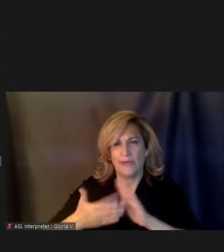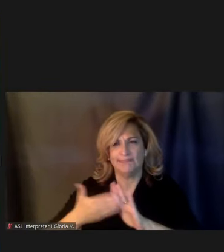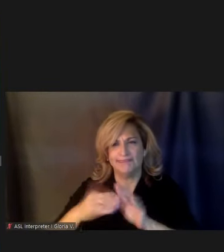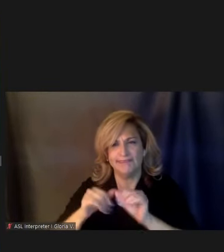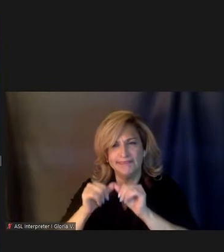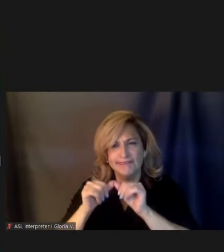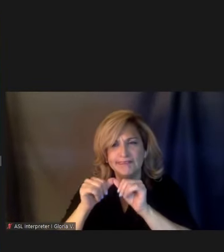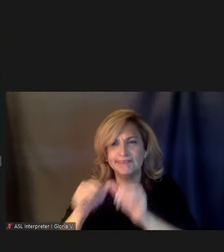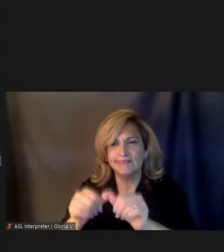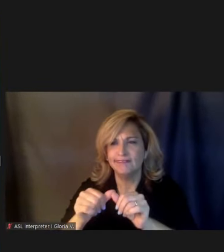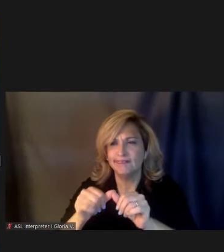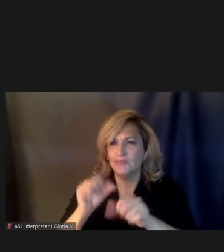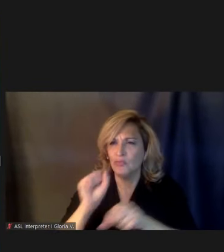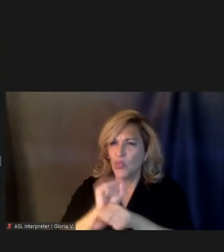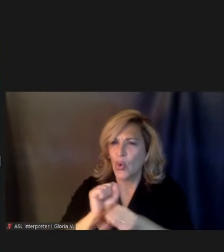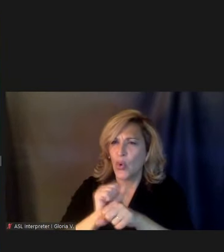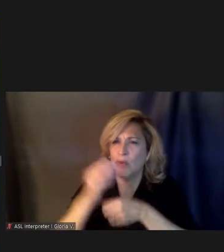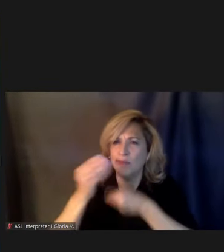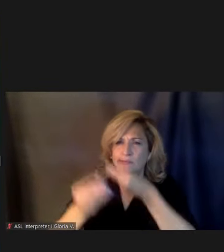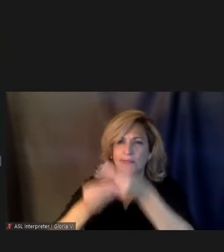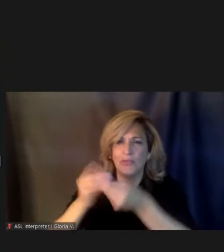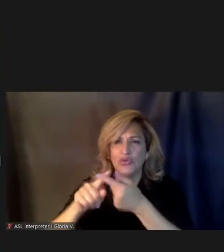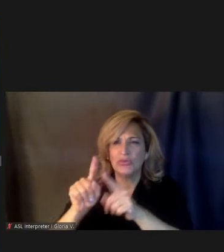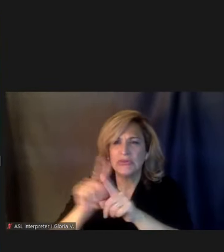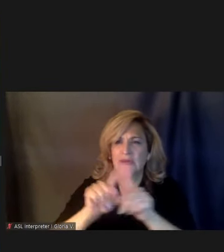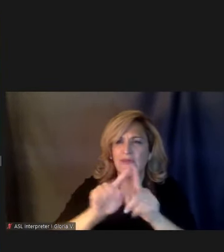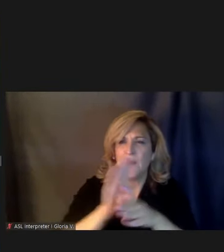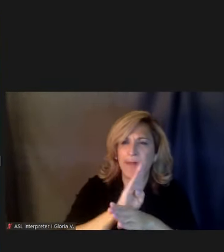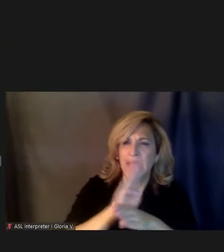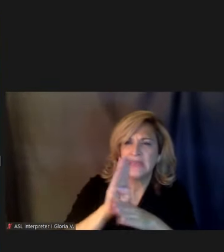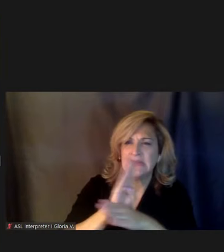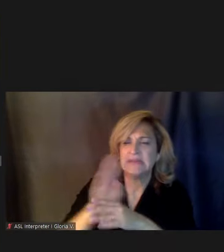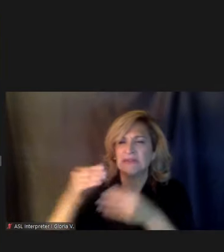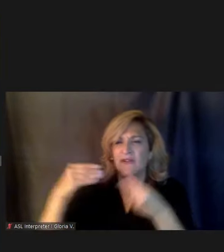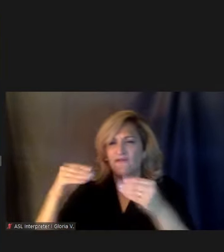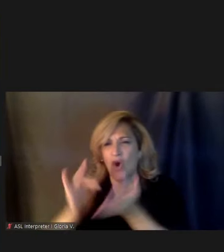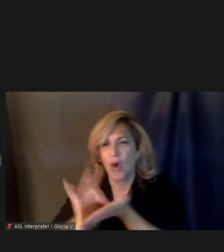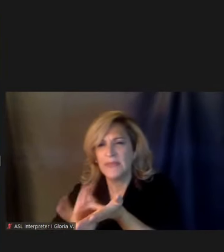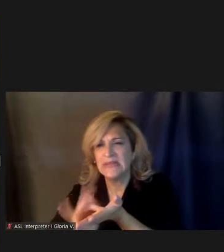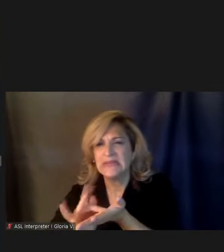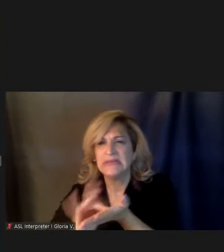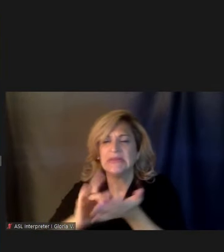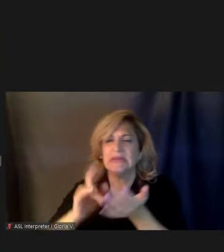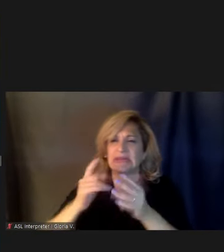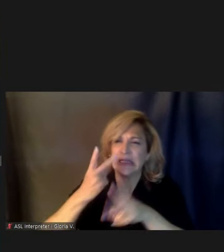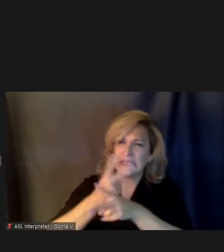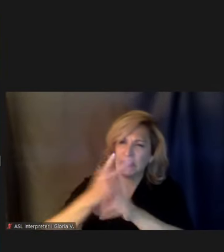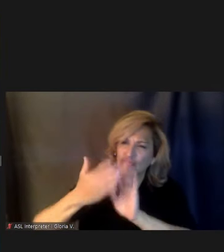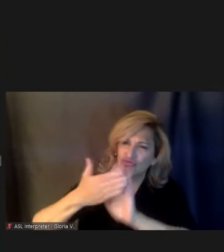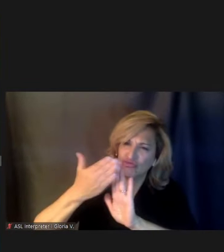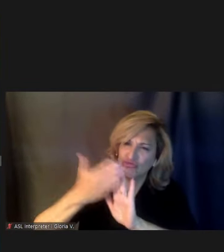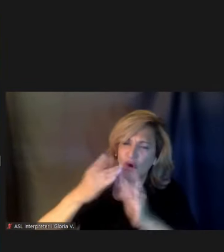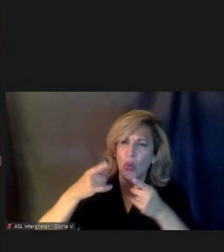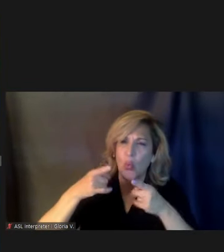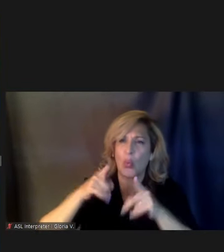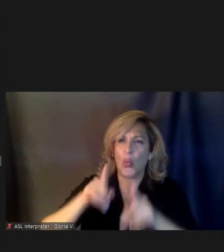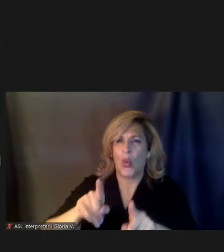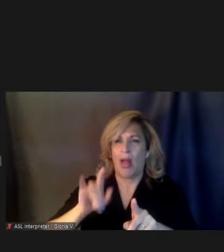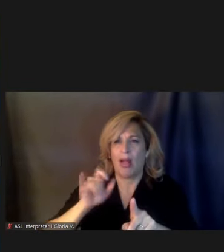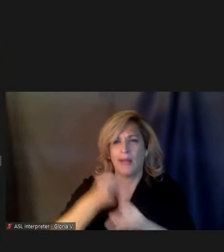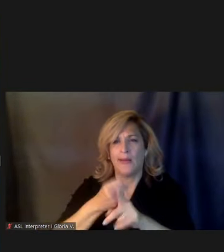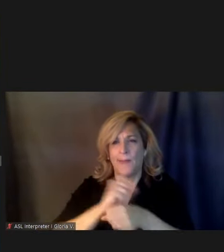stocked, hospital infirmaries were supplied, and businesses were able to stay afloat as work and consumer needs shifted overnight. And how does New York